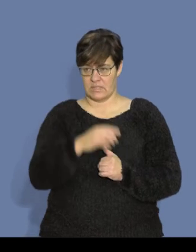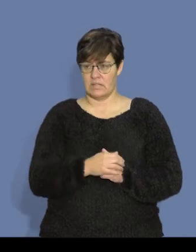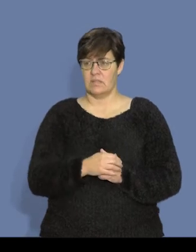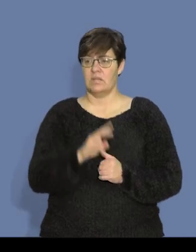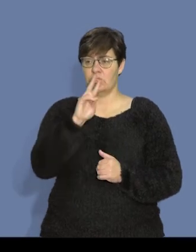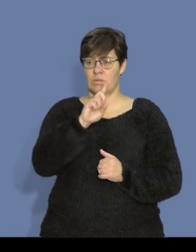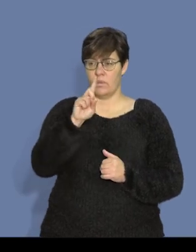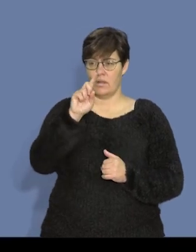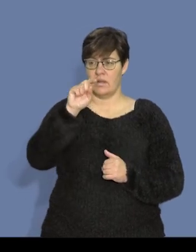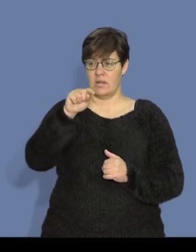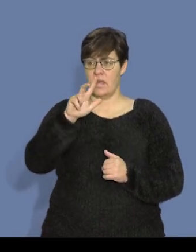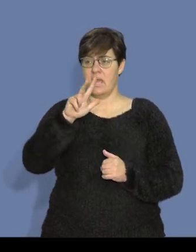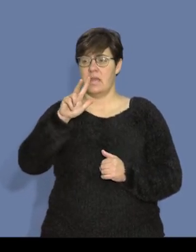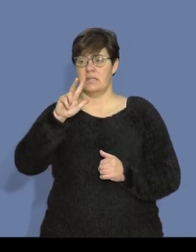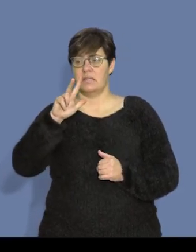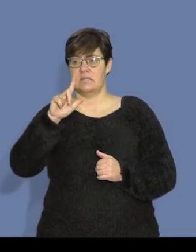got the